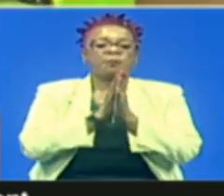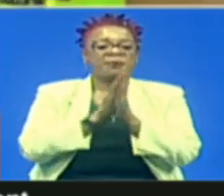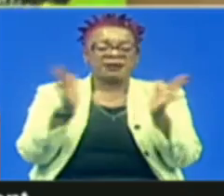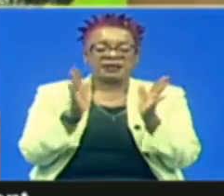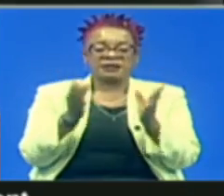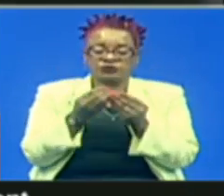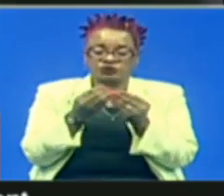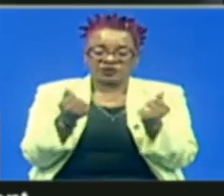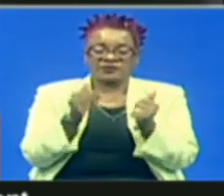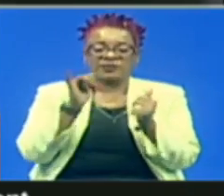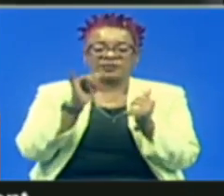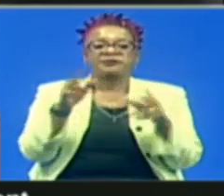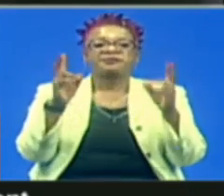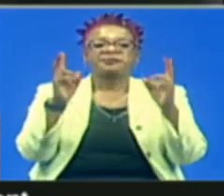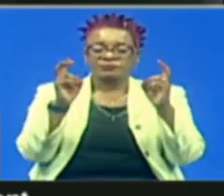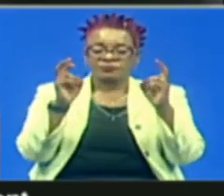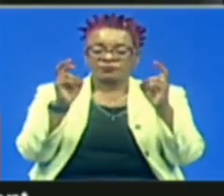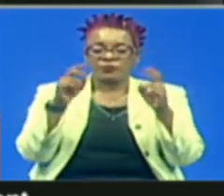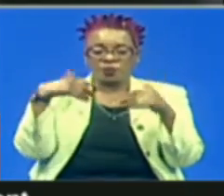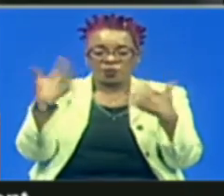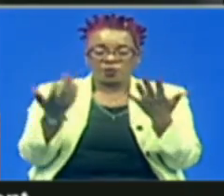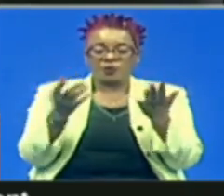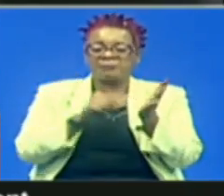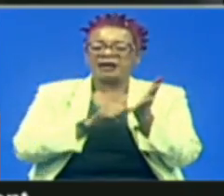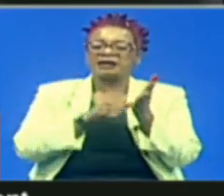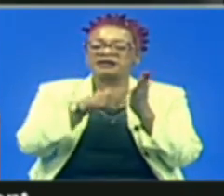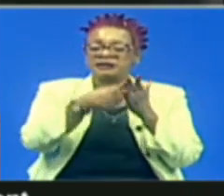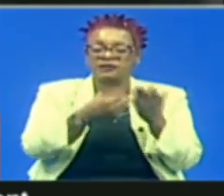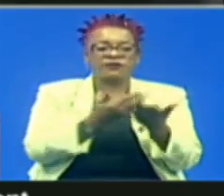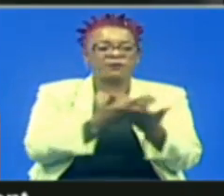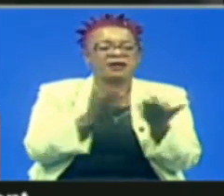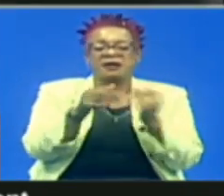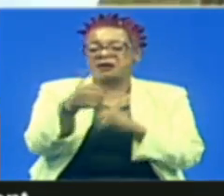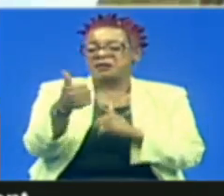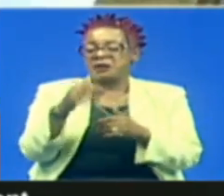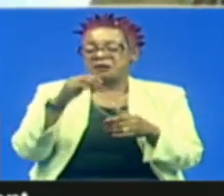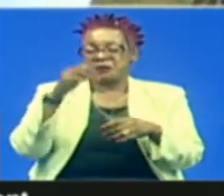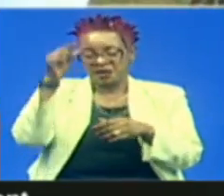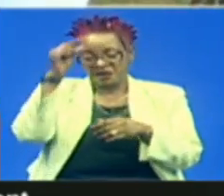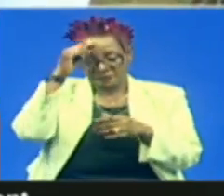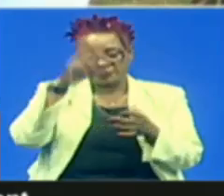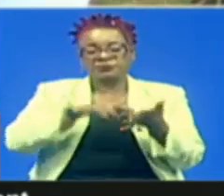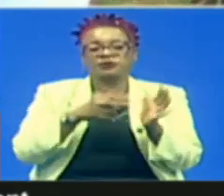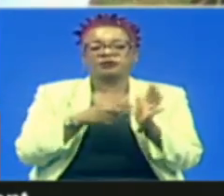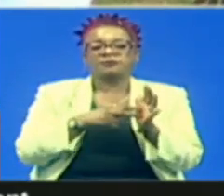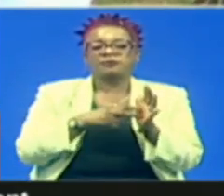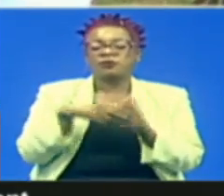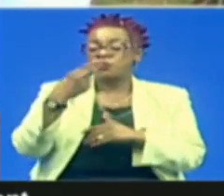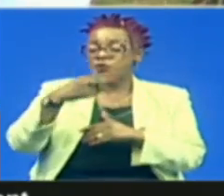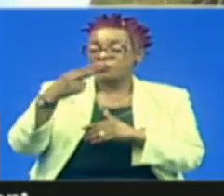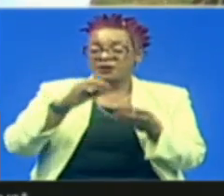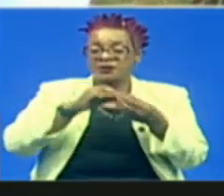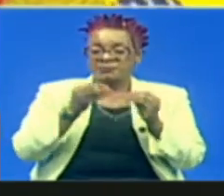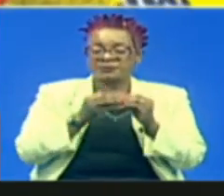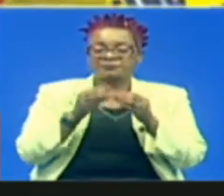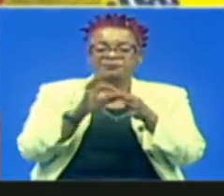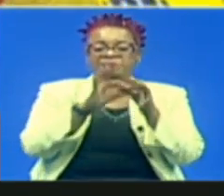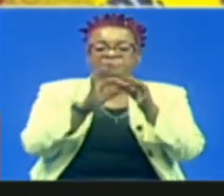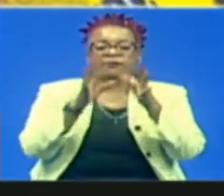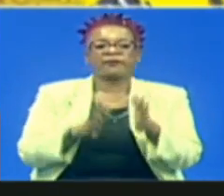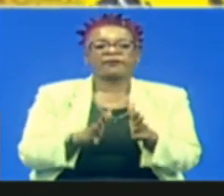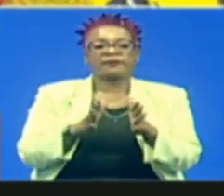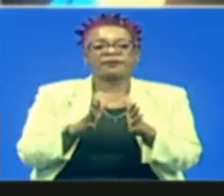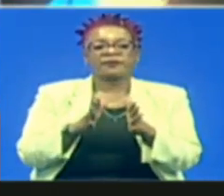addressing the issue or risk being blacklisted from any other government projects. The Huduma Number Project Coordinator, Philip